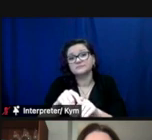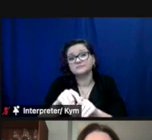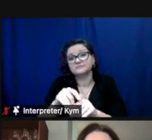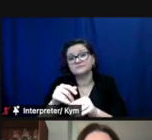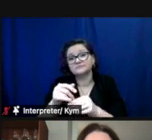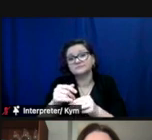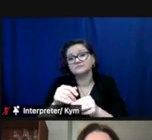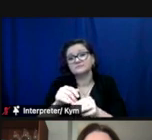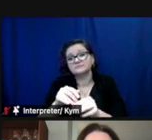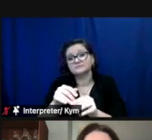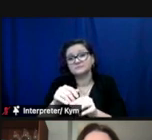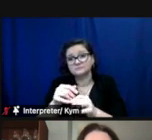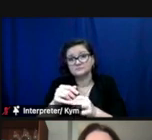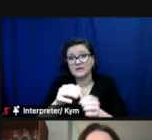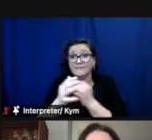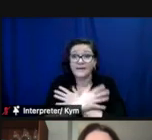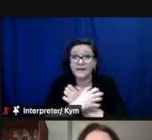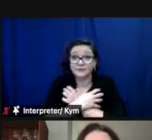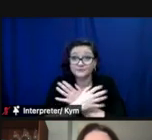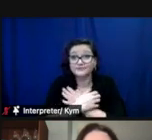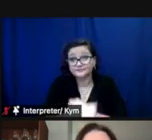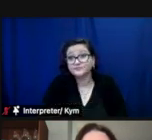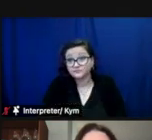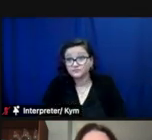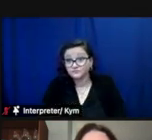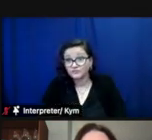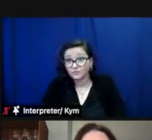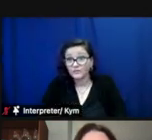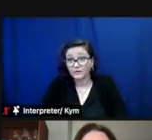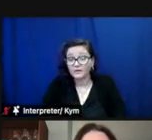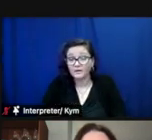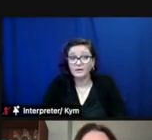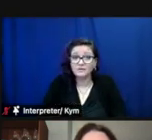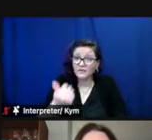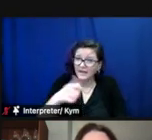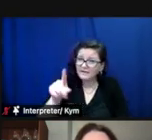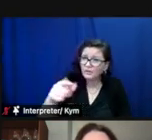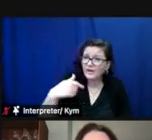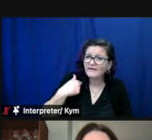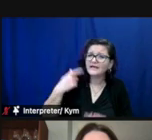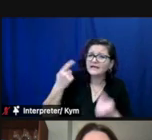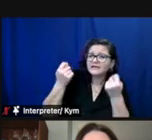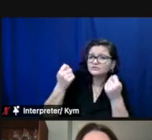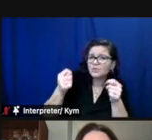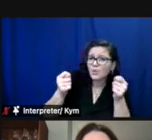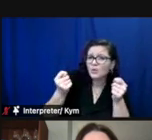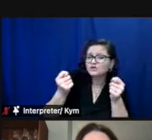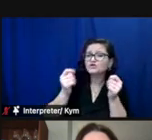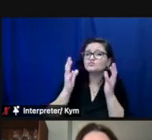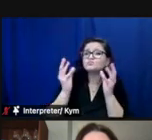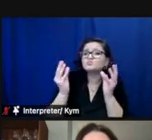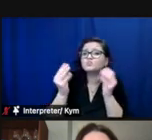Mm-hmm. And a teddy bear. Yeah, do any of you have any stuffed animals that you'd want to take with you if you went somewhere?